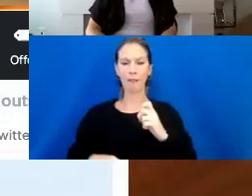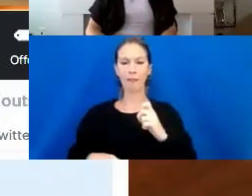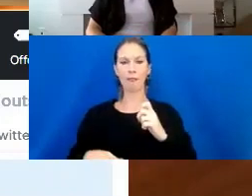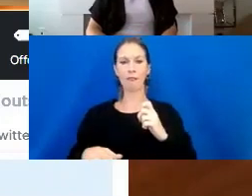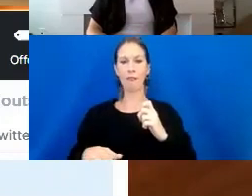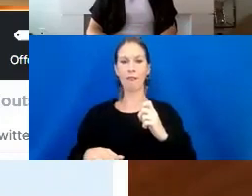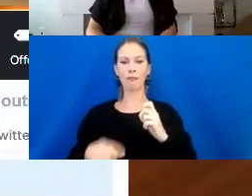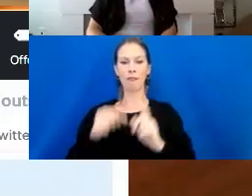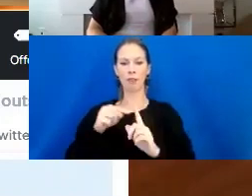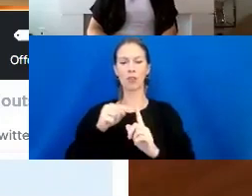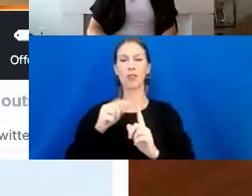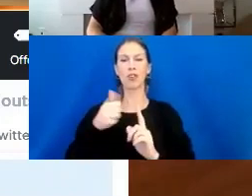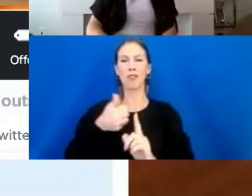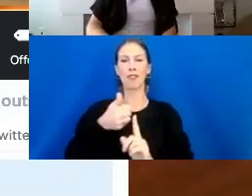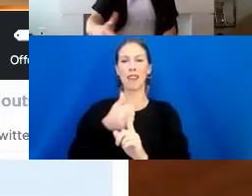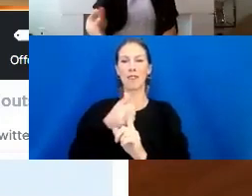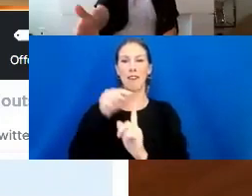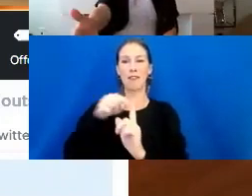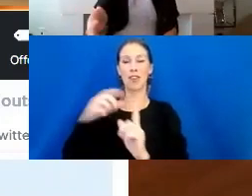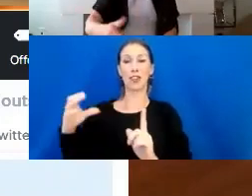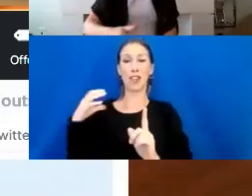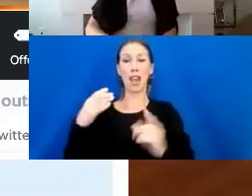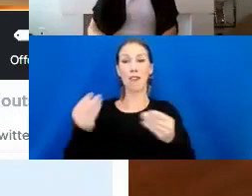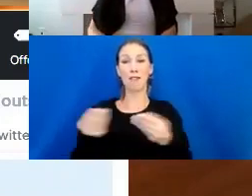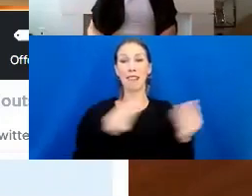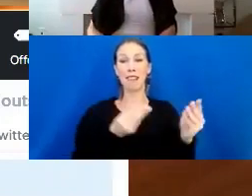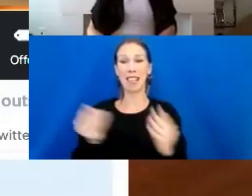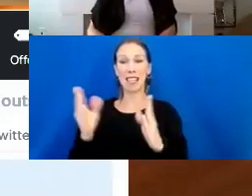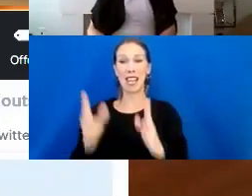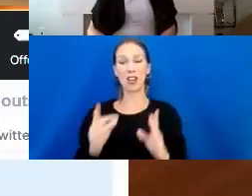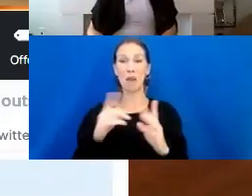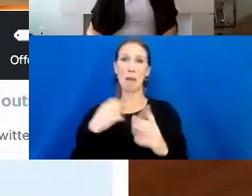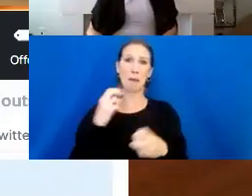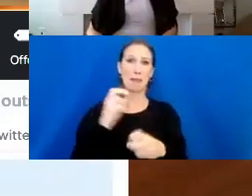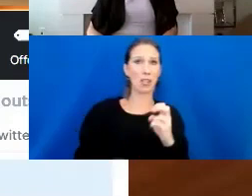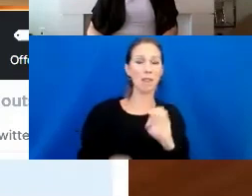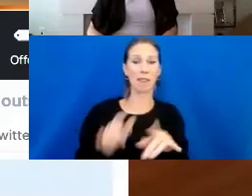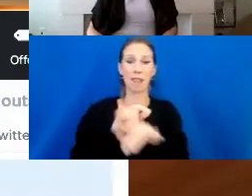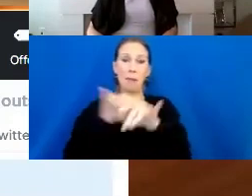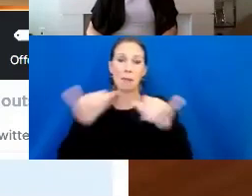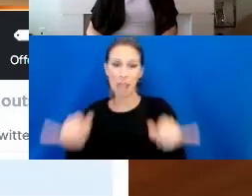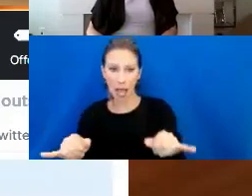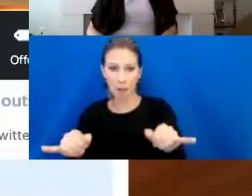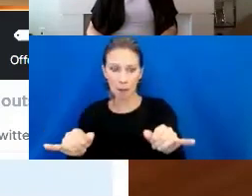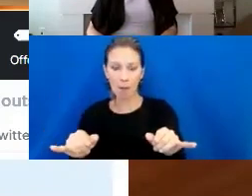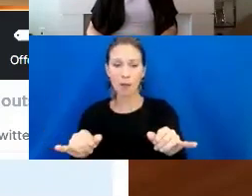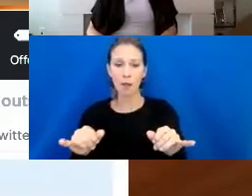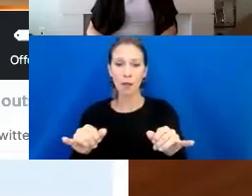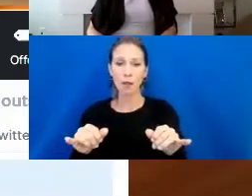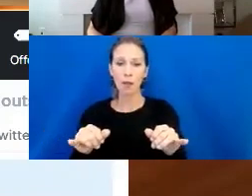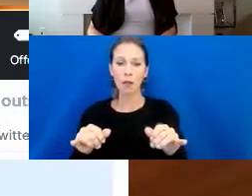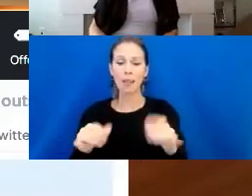and facilitator to also, as we are doing right here, we have others